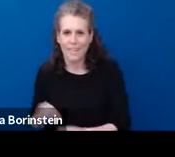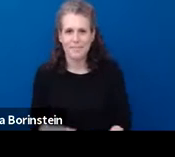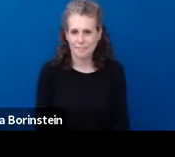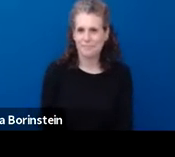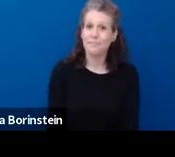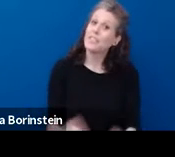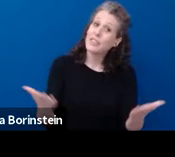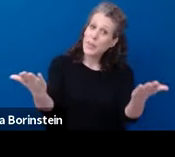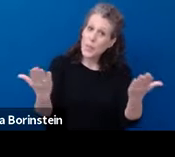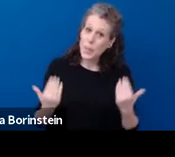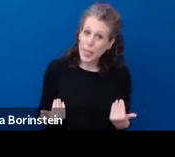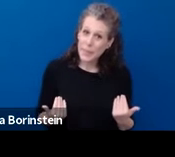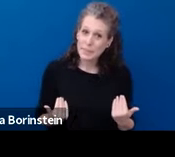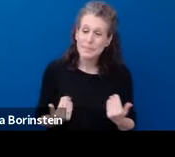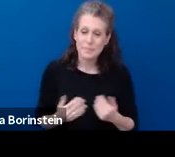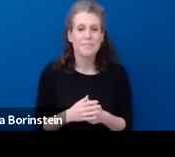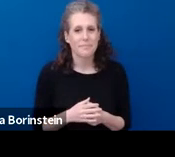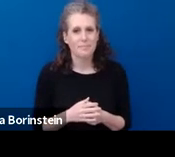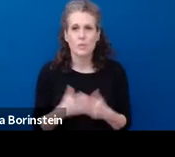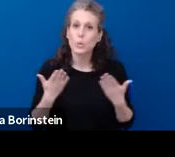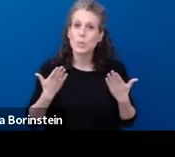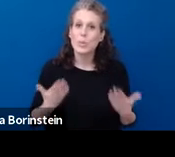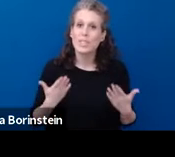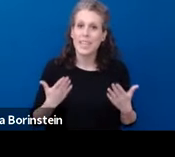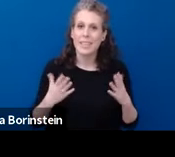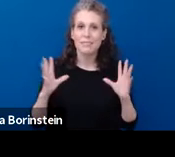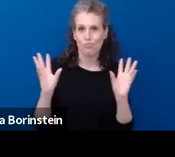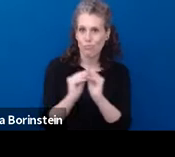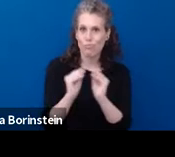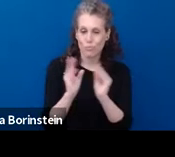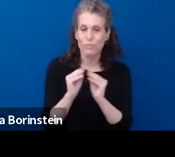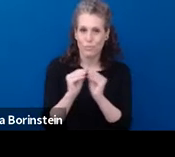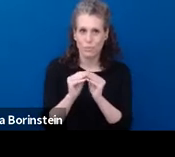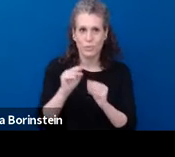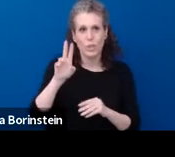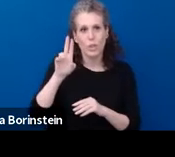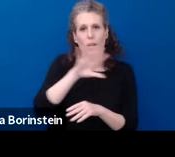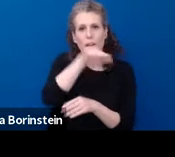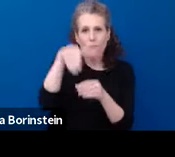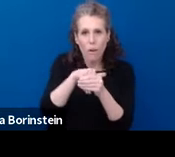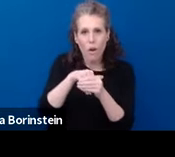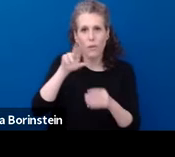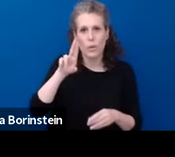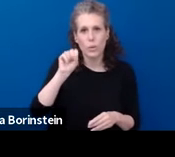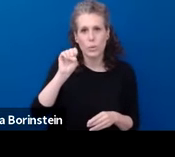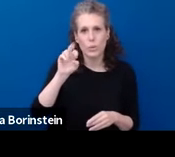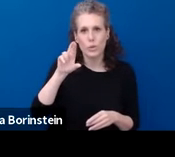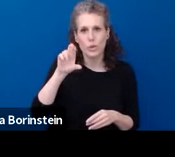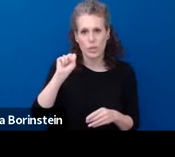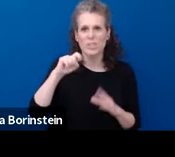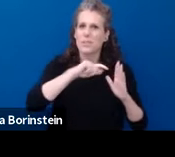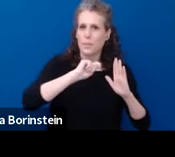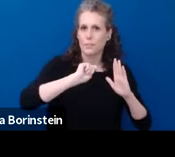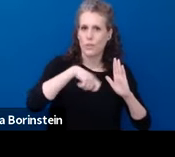Welcome everyone to this little workshop in the Involve the Users project. We